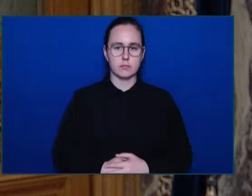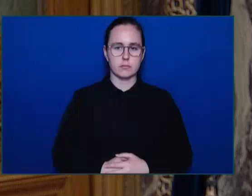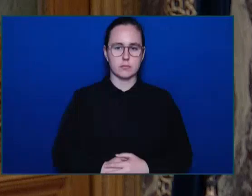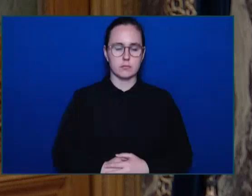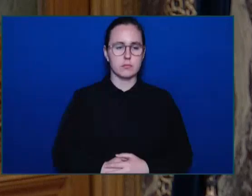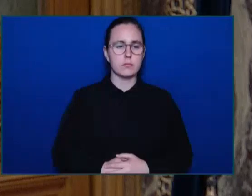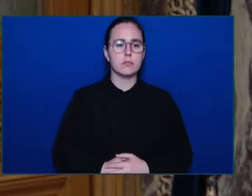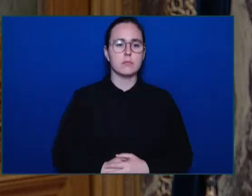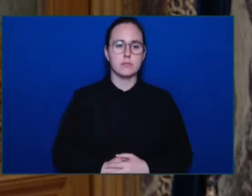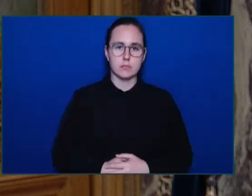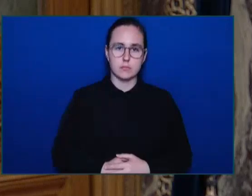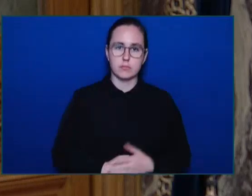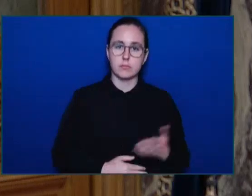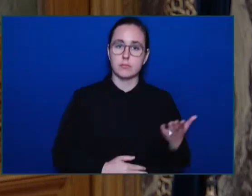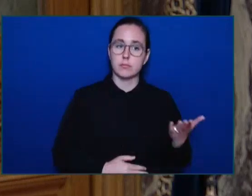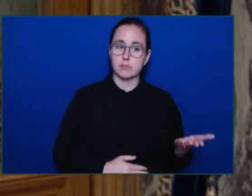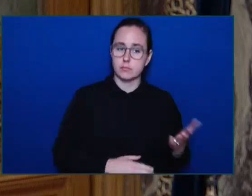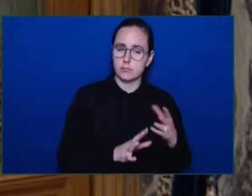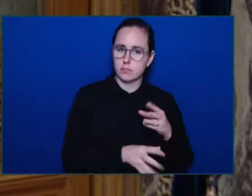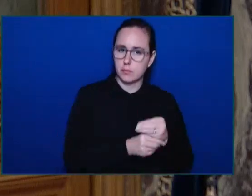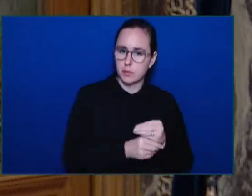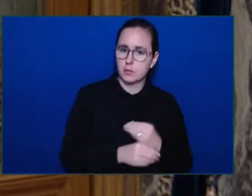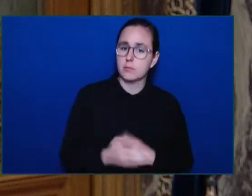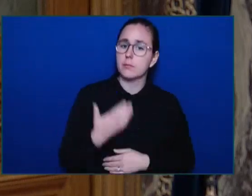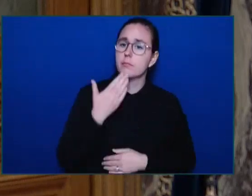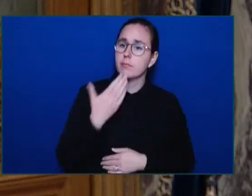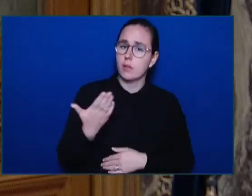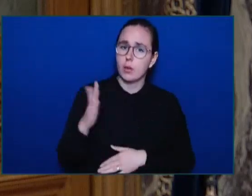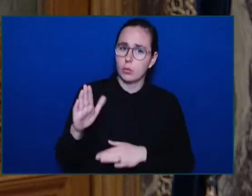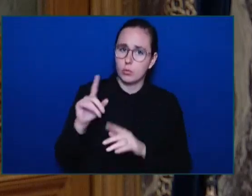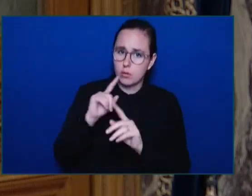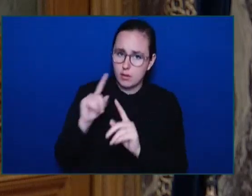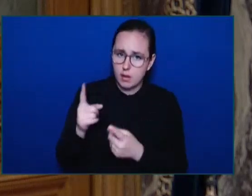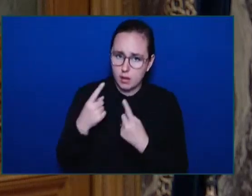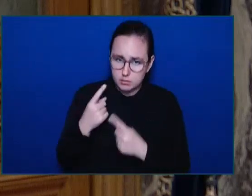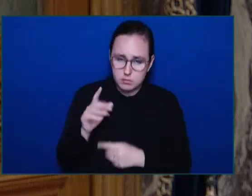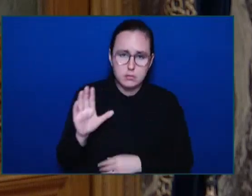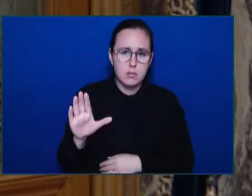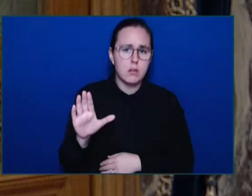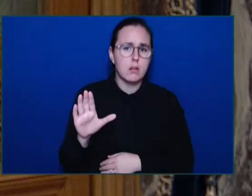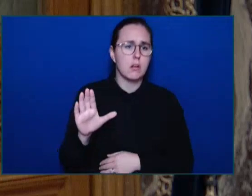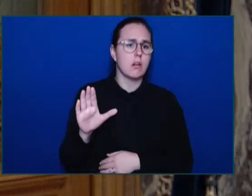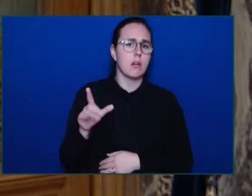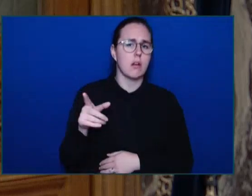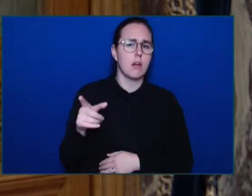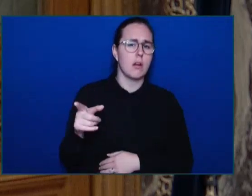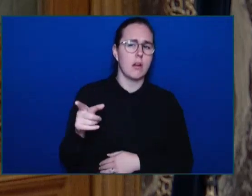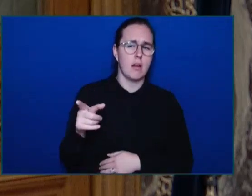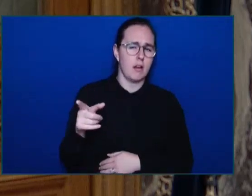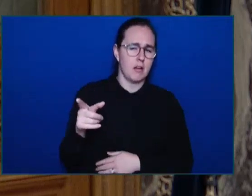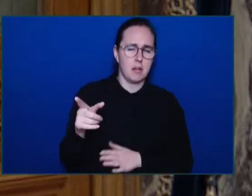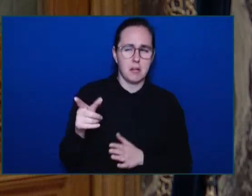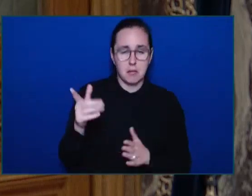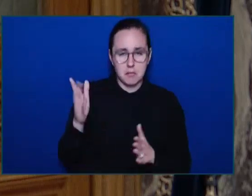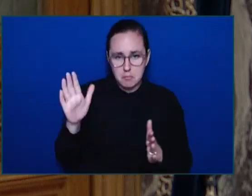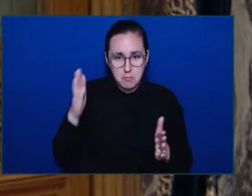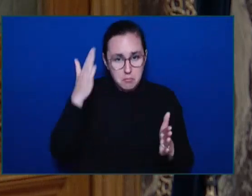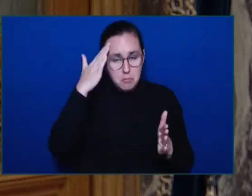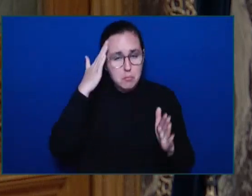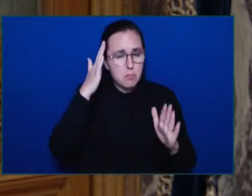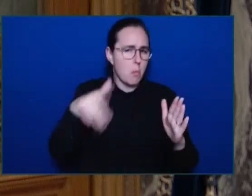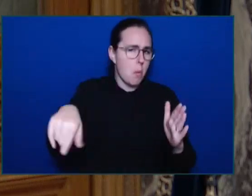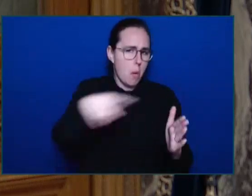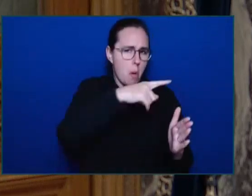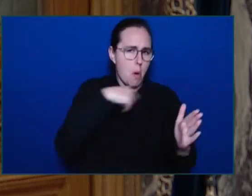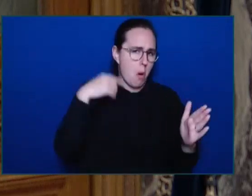Minister. And as he knows, and we all know, this weekend a heat wave is coming. 619 people